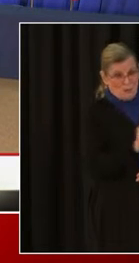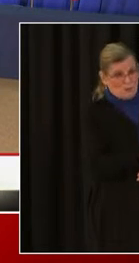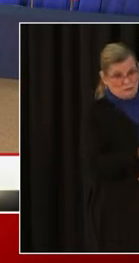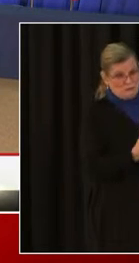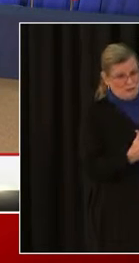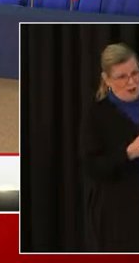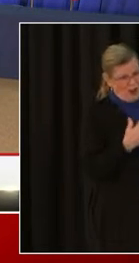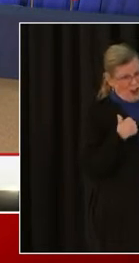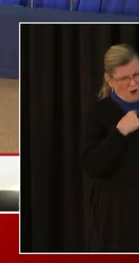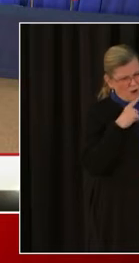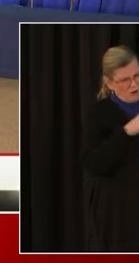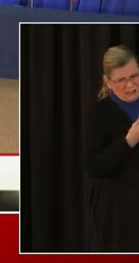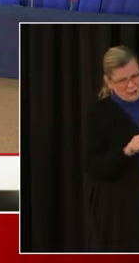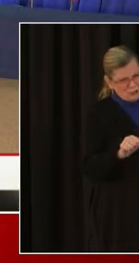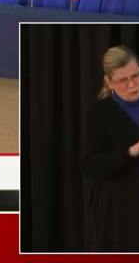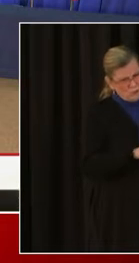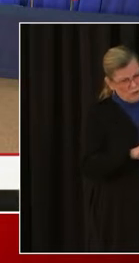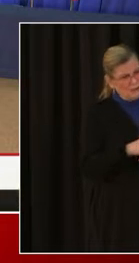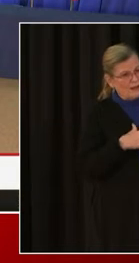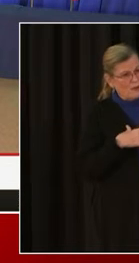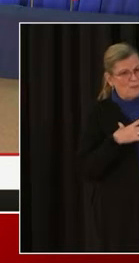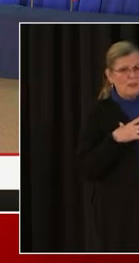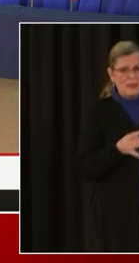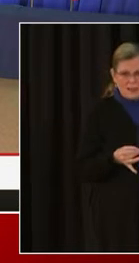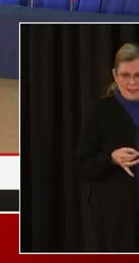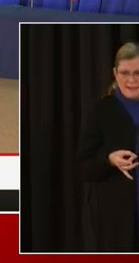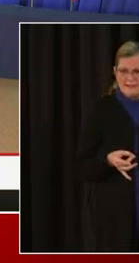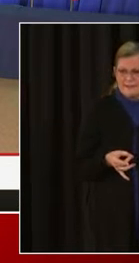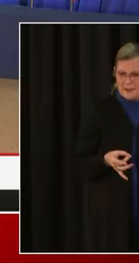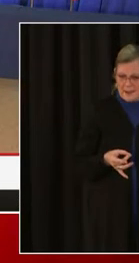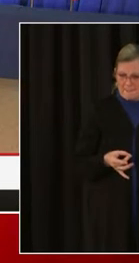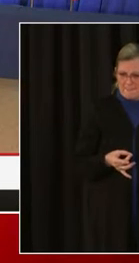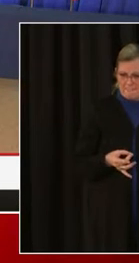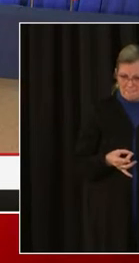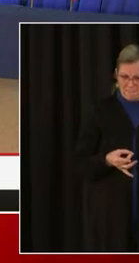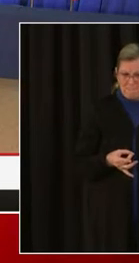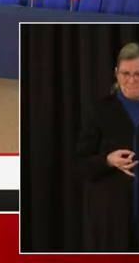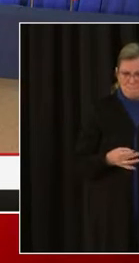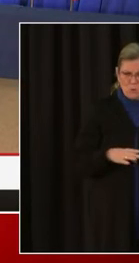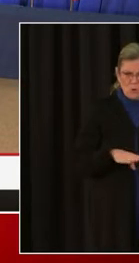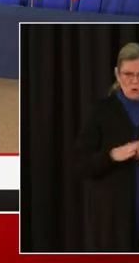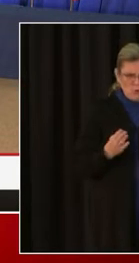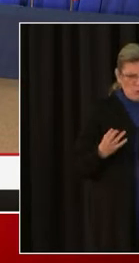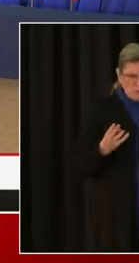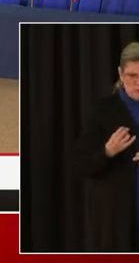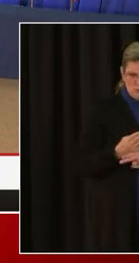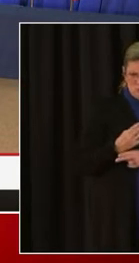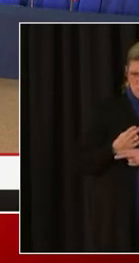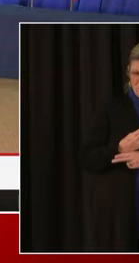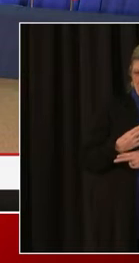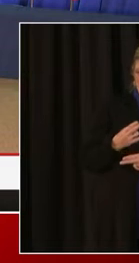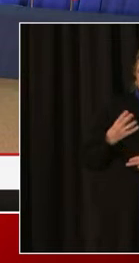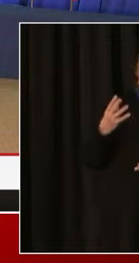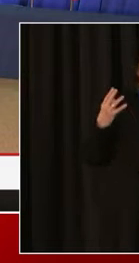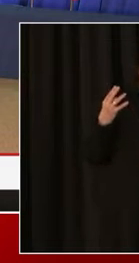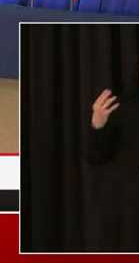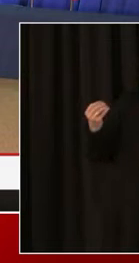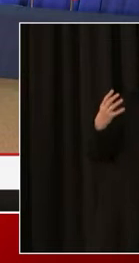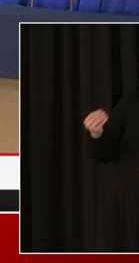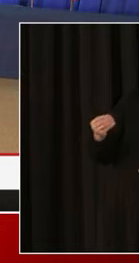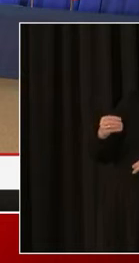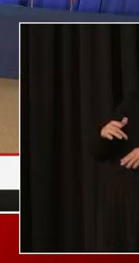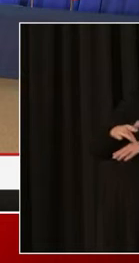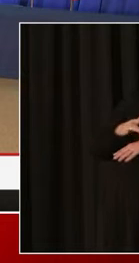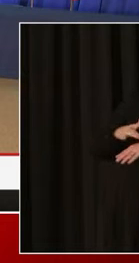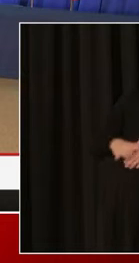are schools that would like to primarily open using outdoor space and